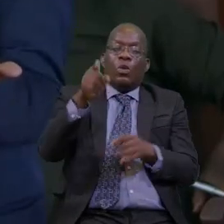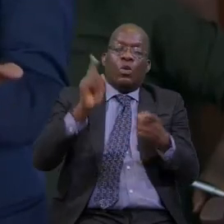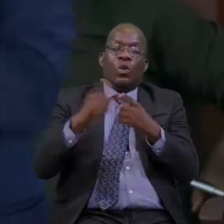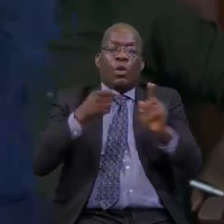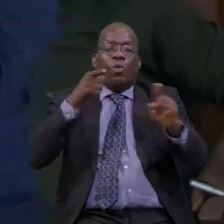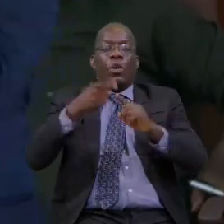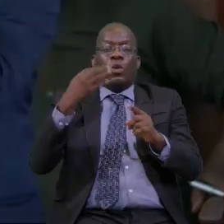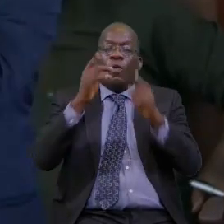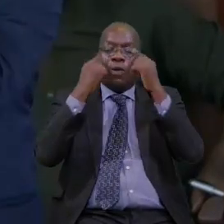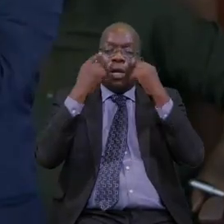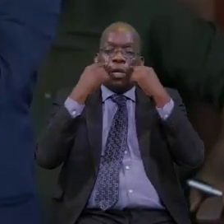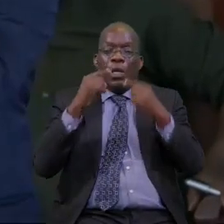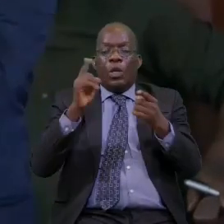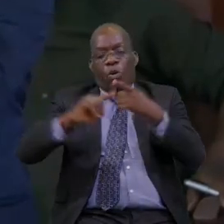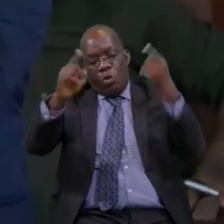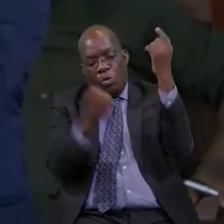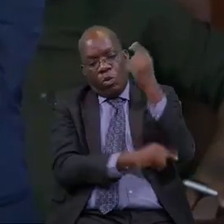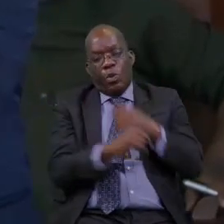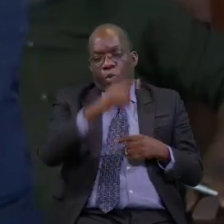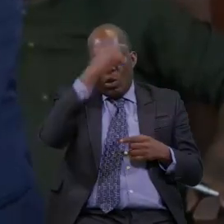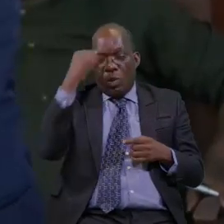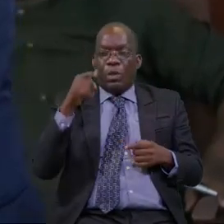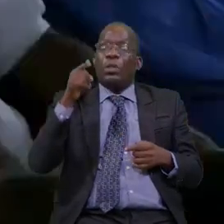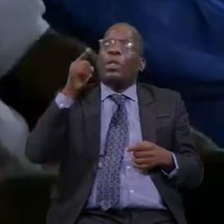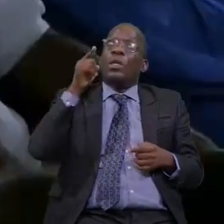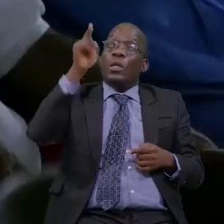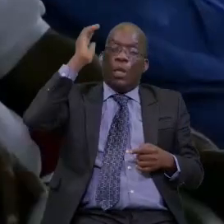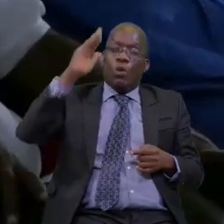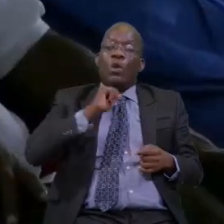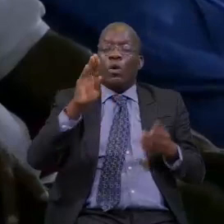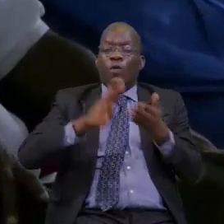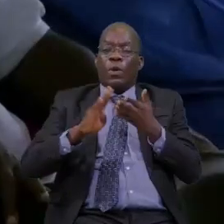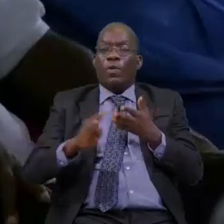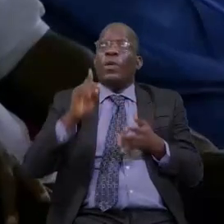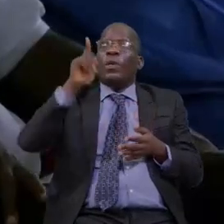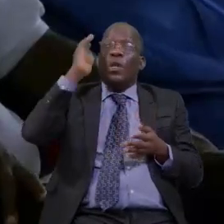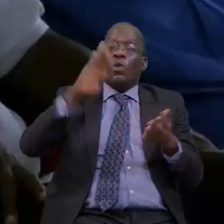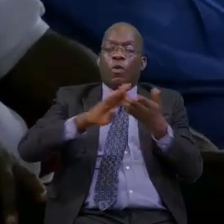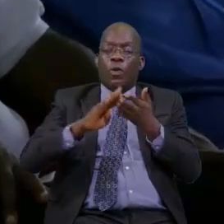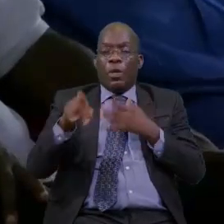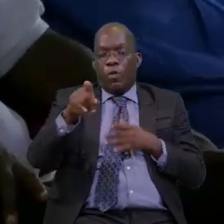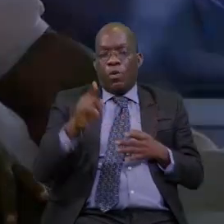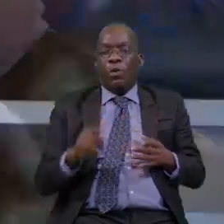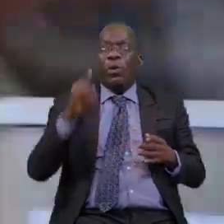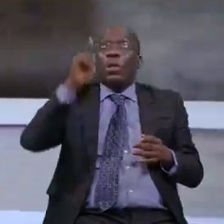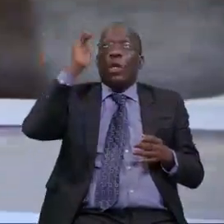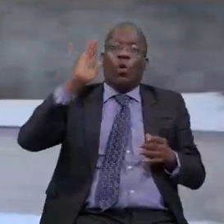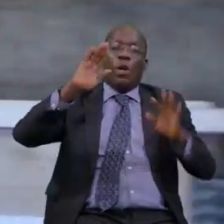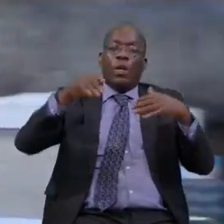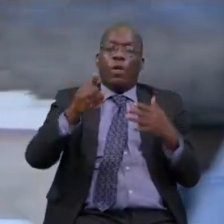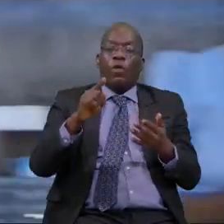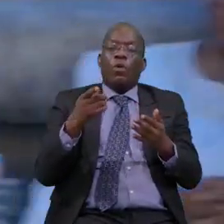because he does not forgive. He will forgive you. And he'll give you the grace to